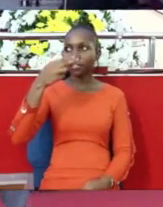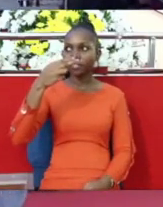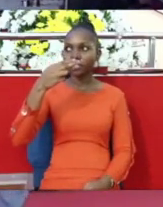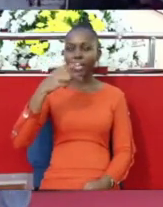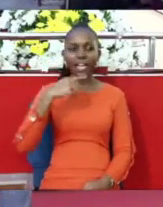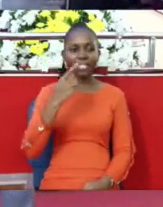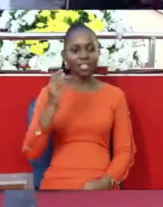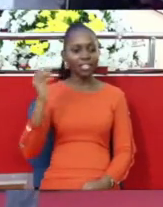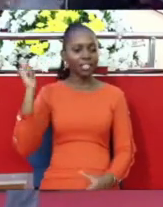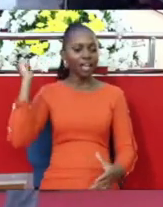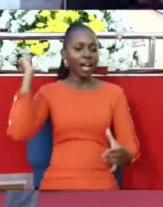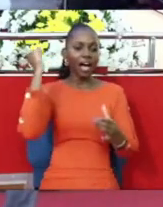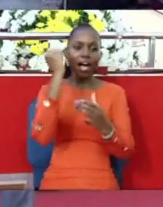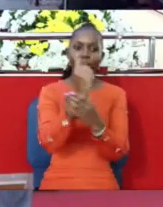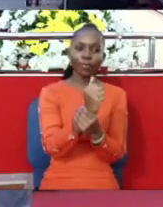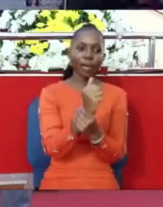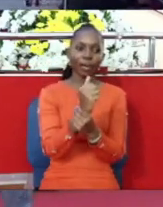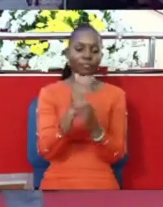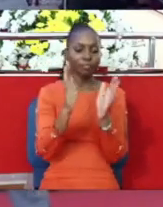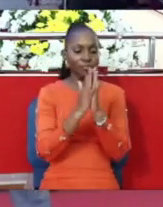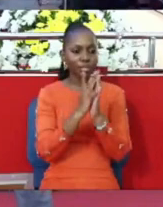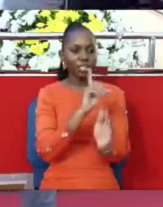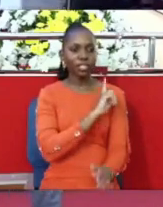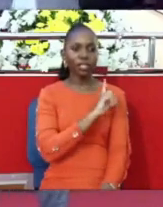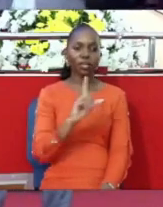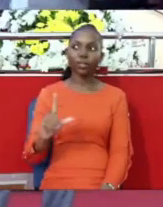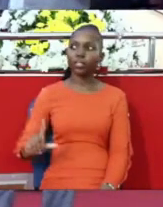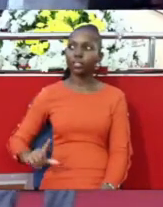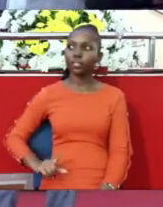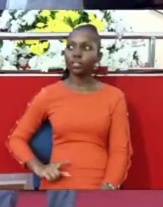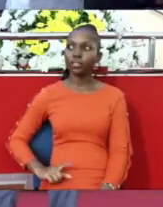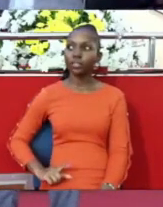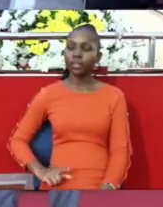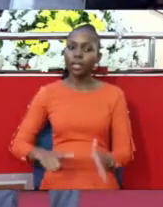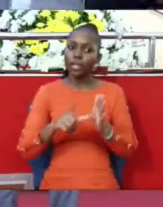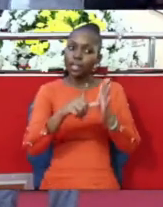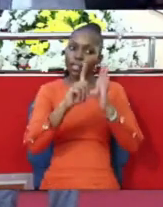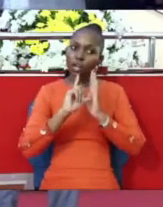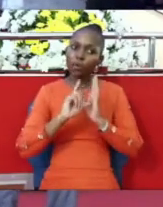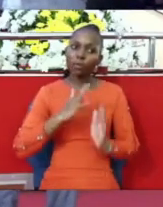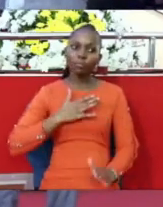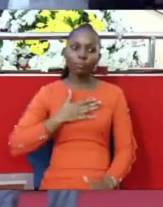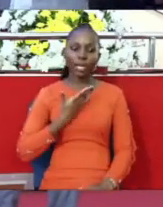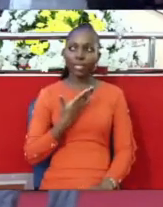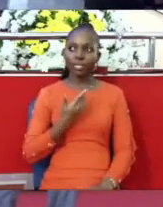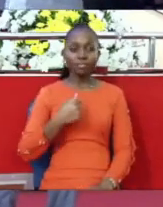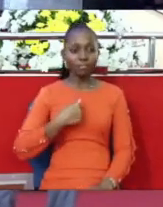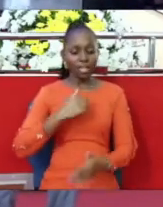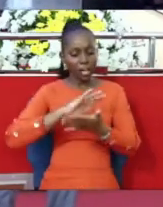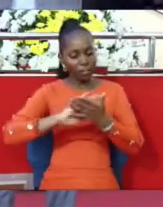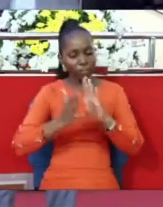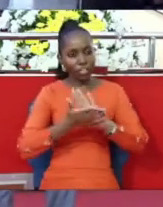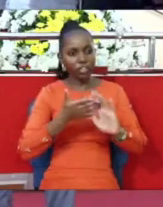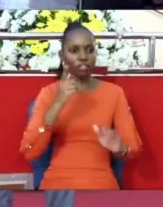brother, nikamwambia ndio ndugu, Bwana Yesu asifiwe, praise the Lord, ile deni yangu, the debt you owe me, sasa hauna,